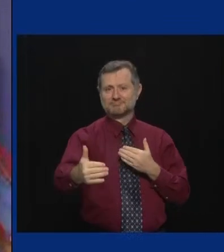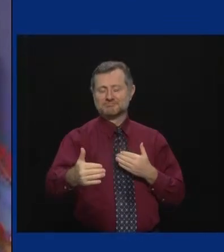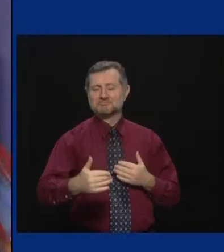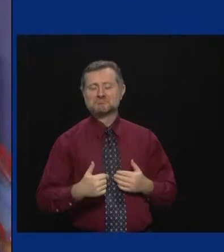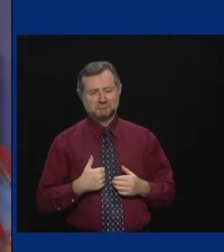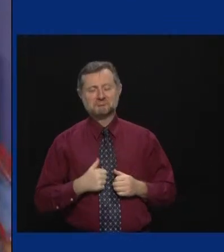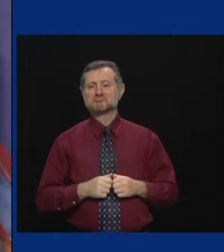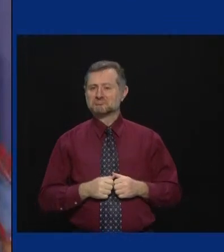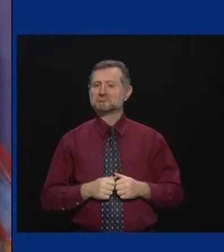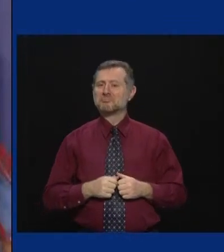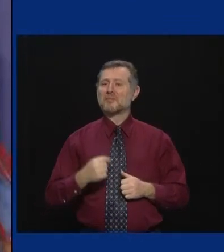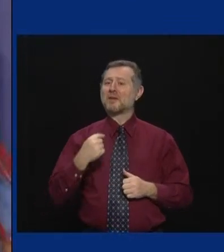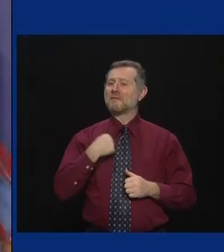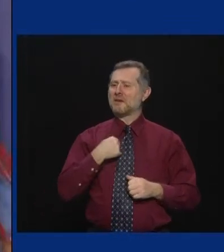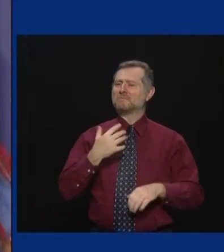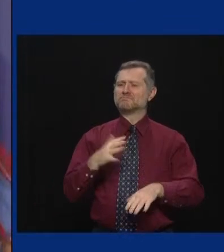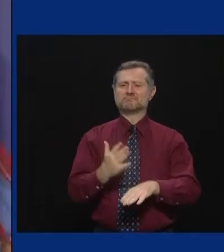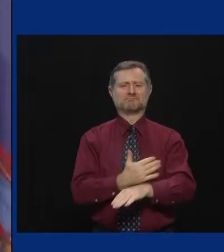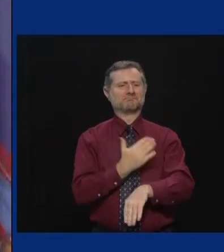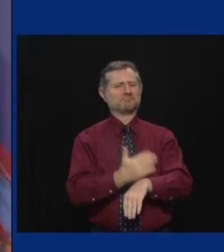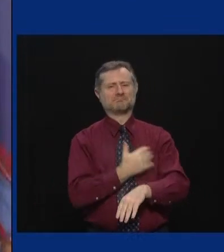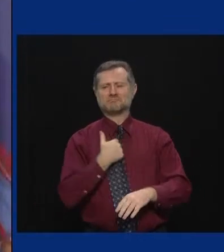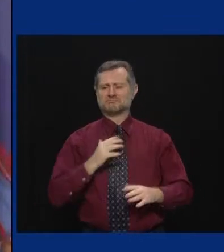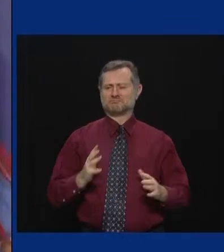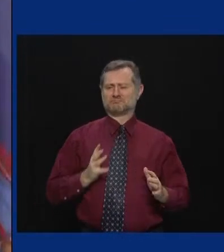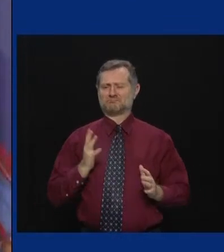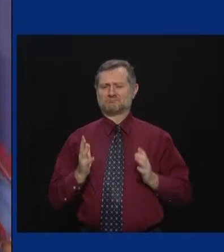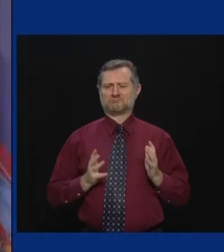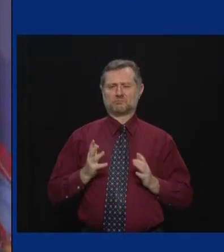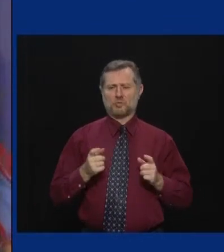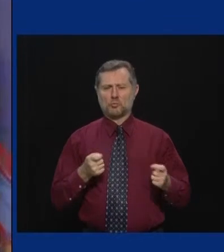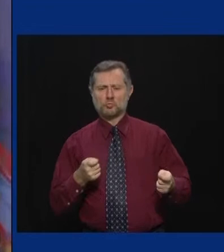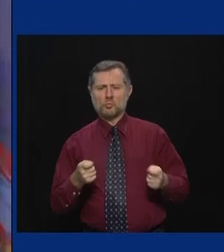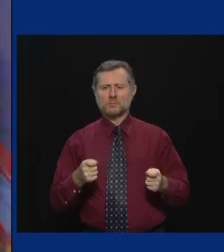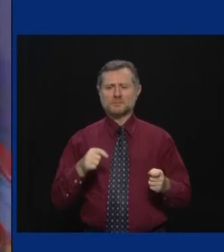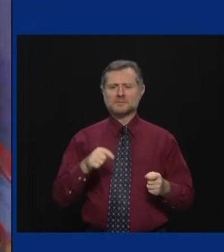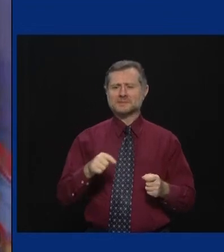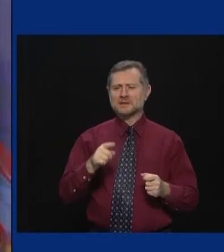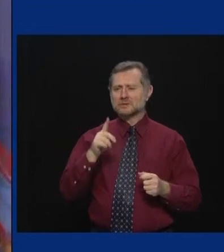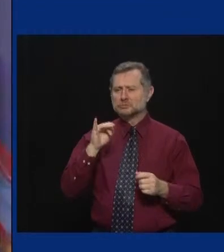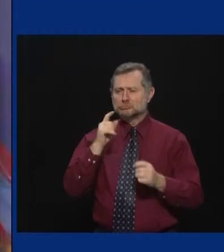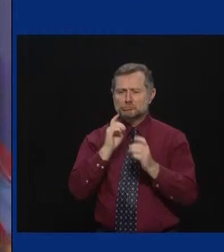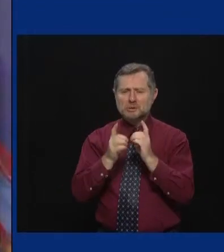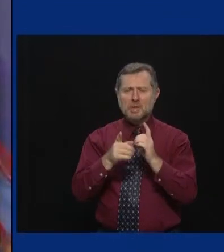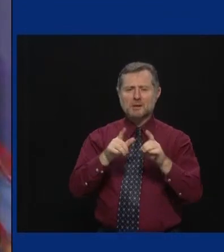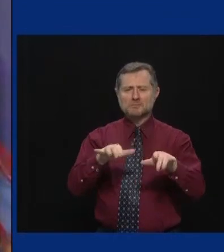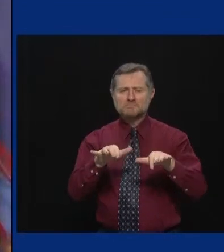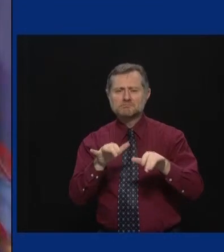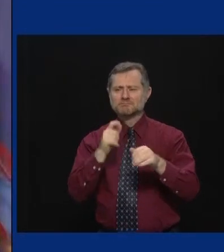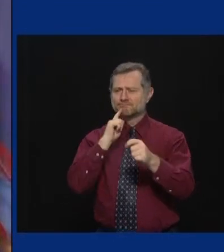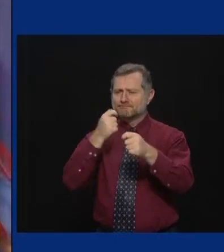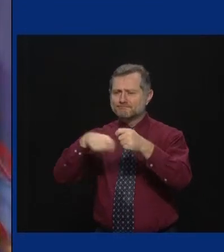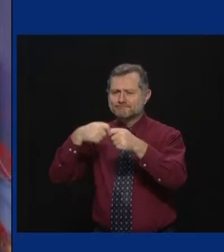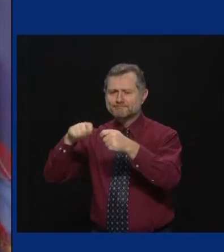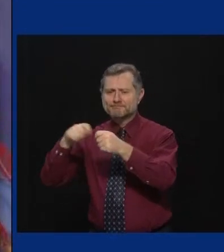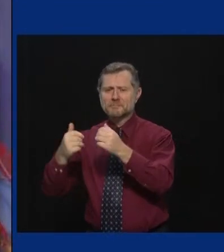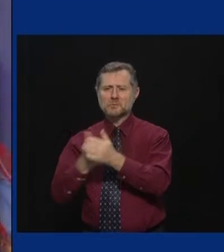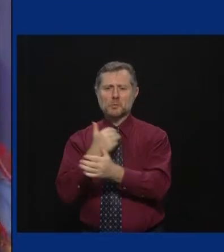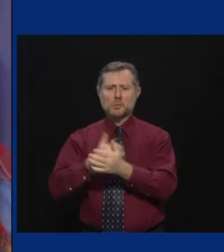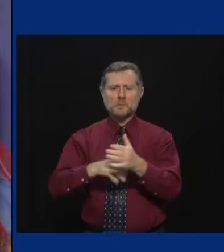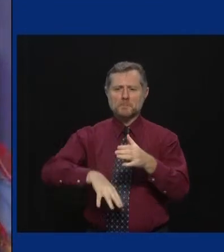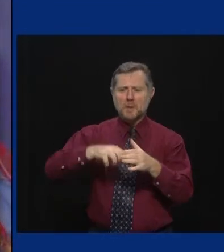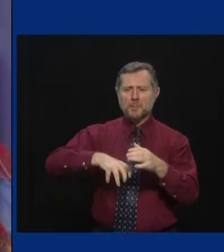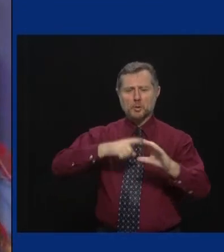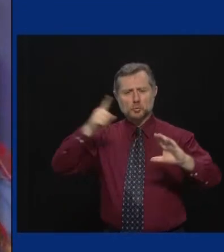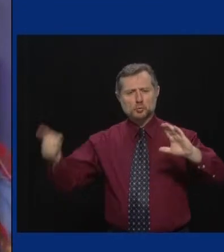digital controls. We replaced 12 pump turbines that went back to the very beginning of this facility. Getting a little old, my friends. It was